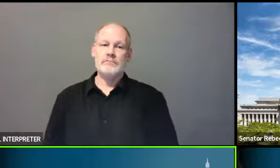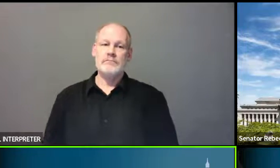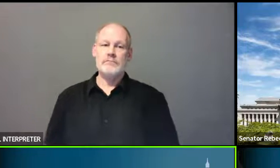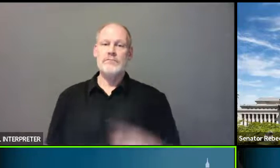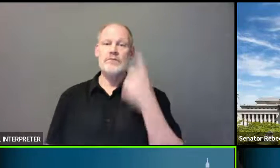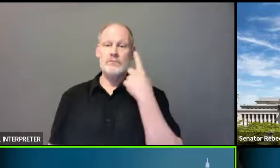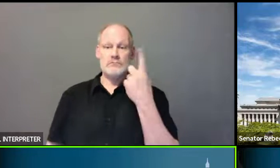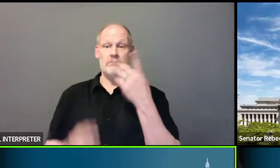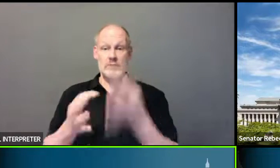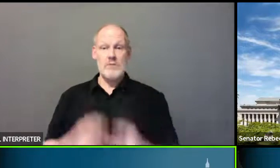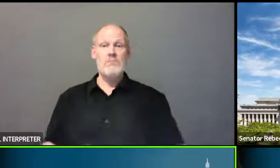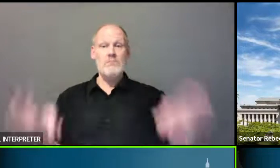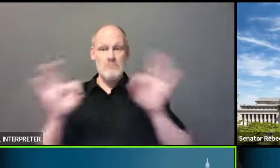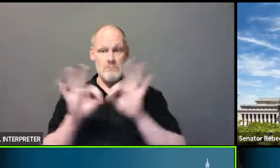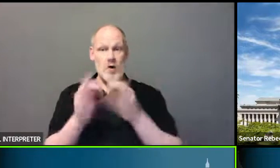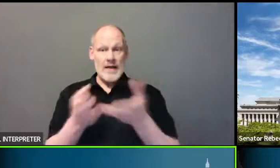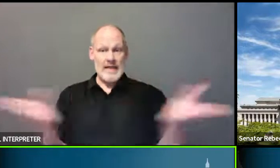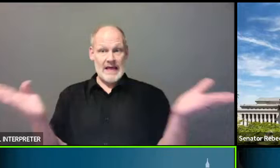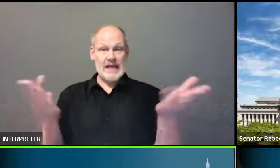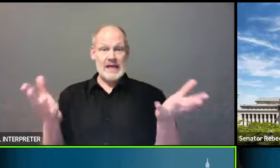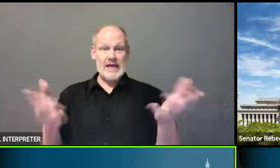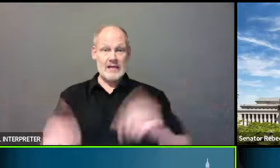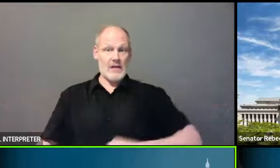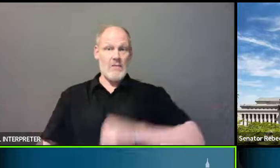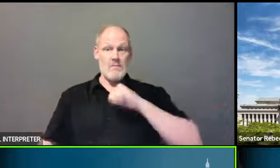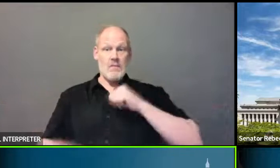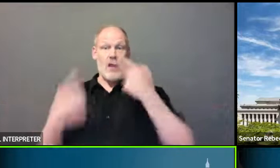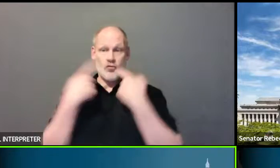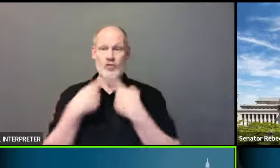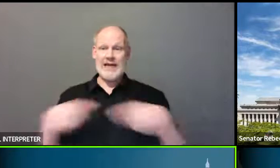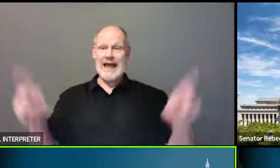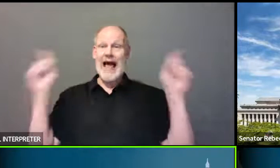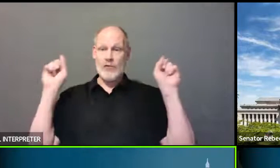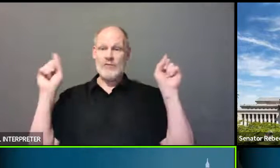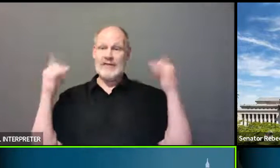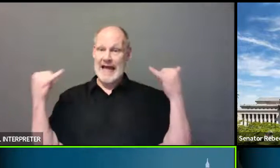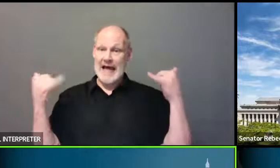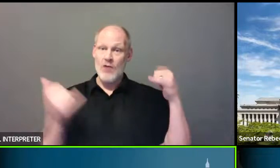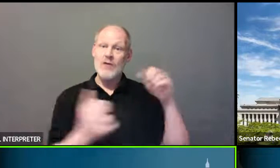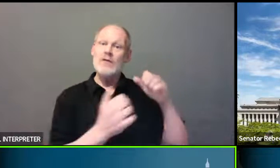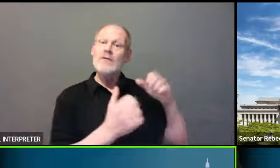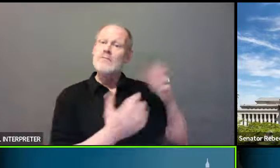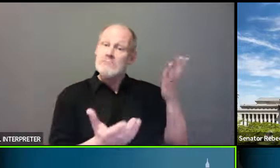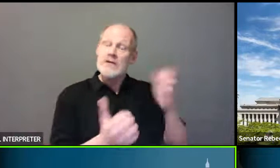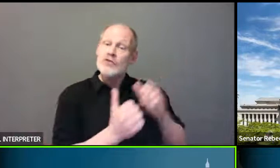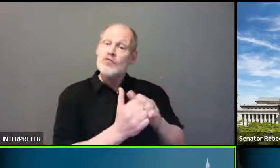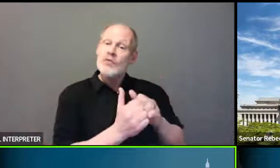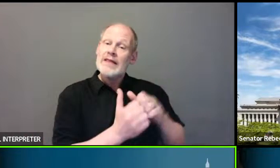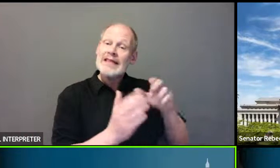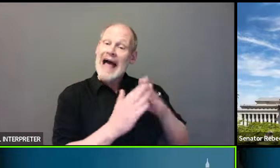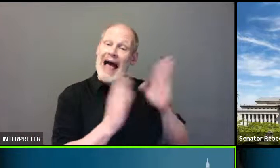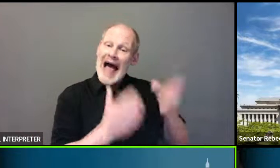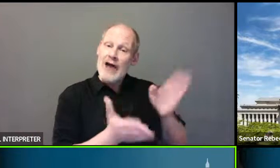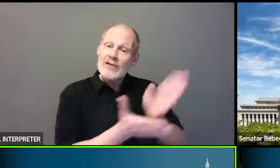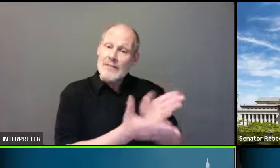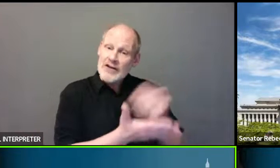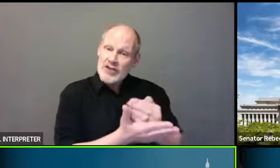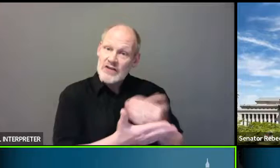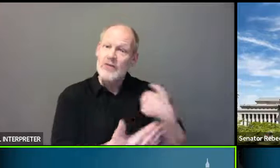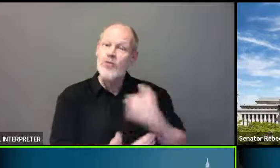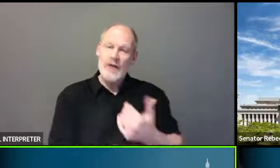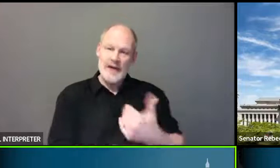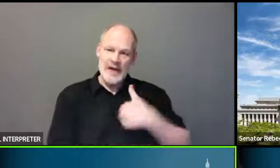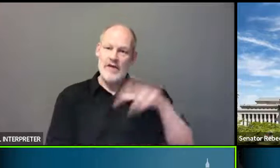very proud to announce in the House operating supplemental budget is an investment of $30